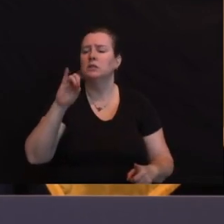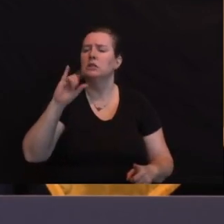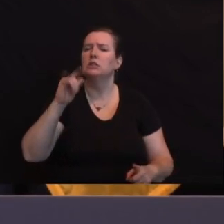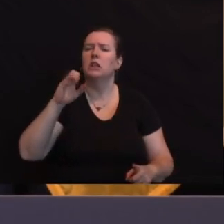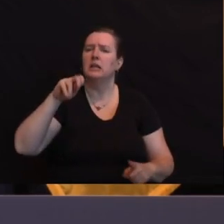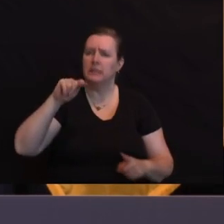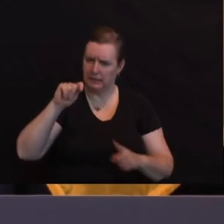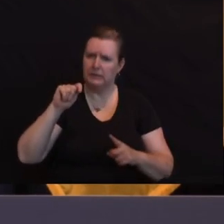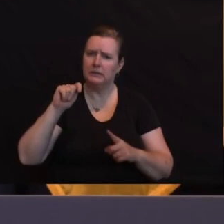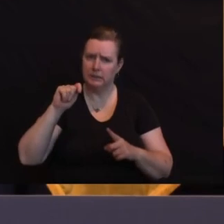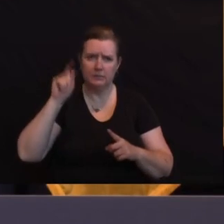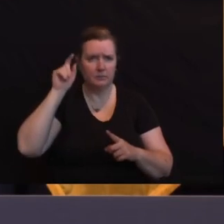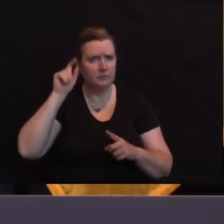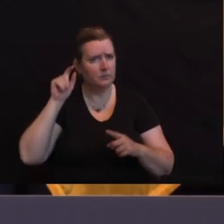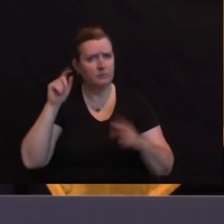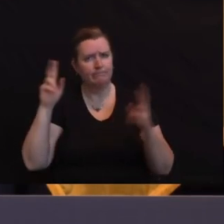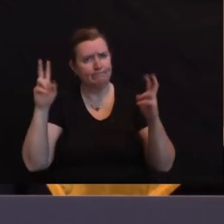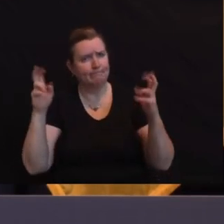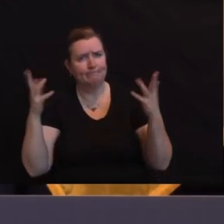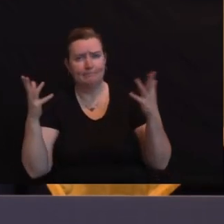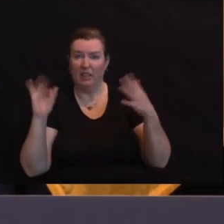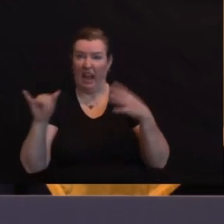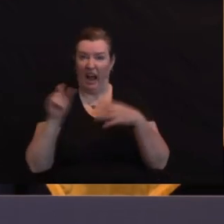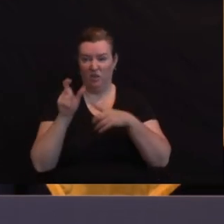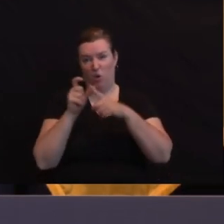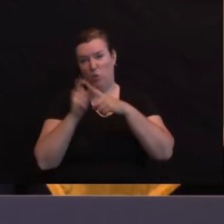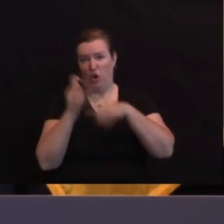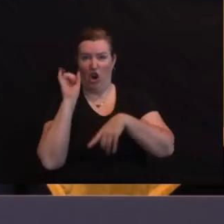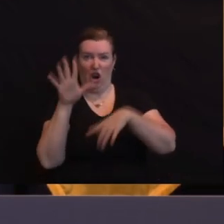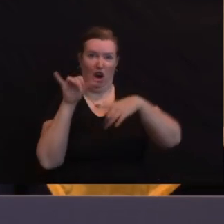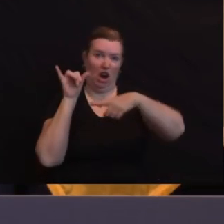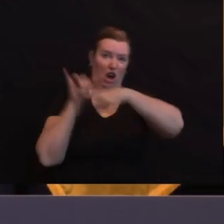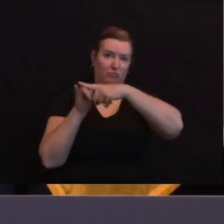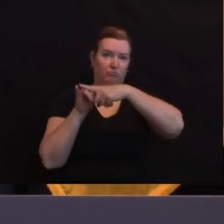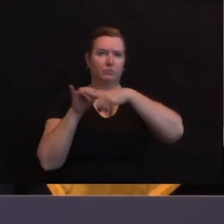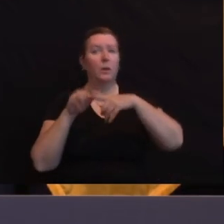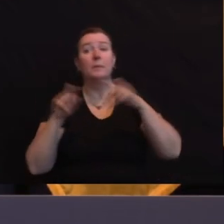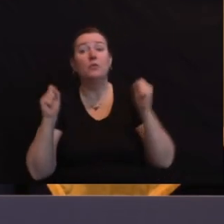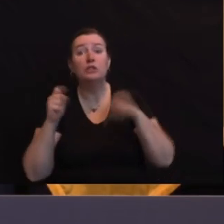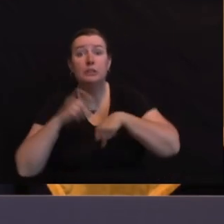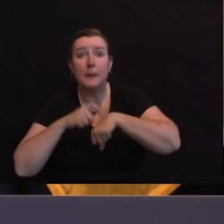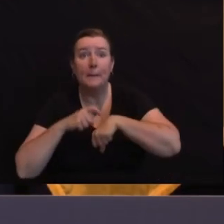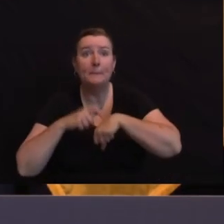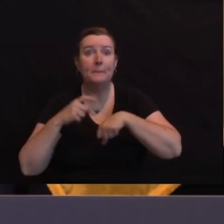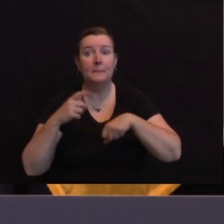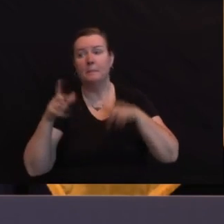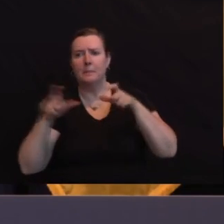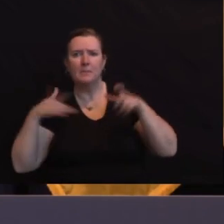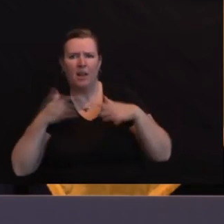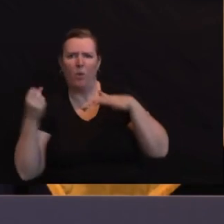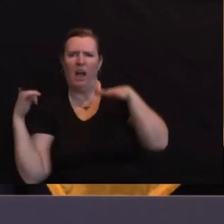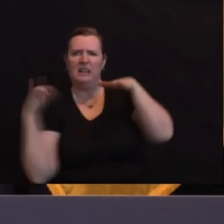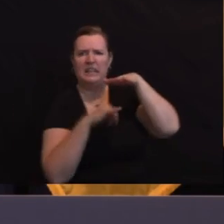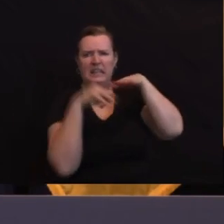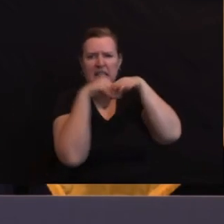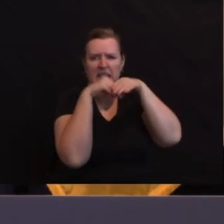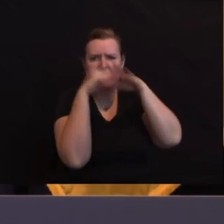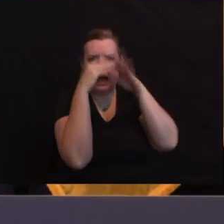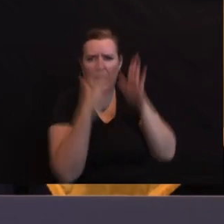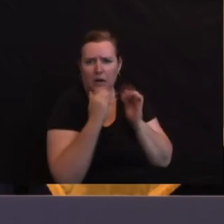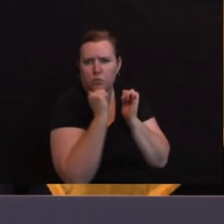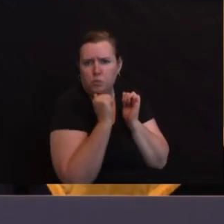especially now as the weather turns cooler and more activities begin to move indoors where we know this virus is at its worst. Let's keep up the fight,